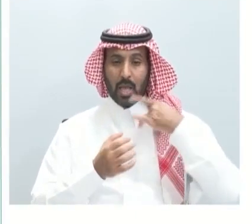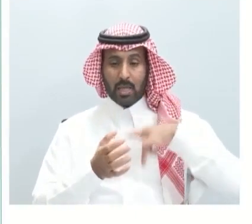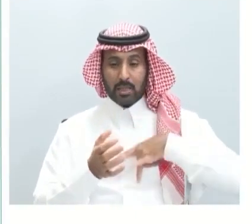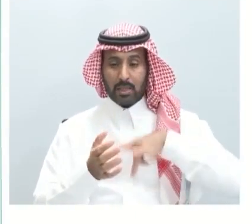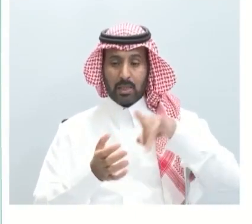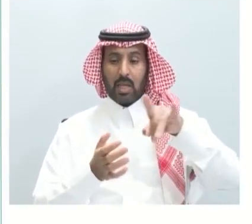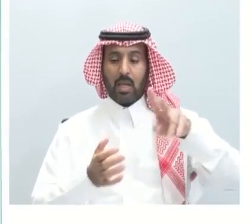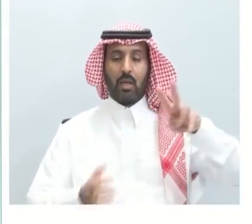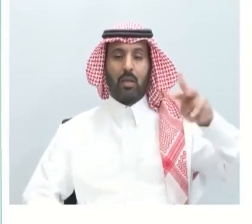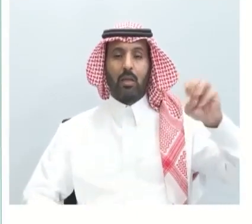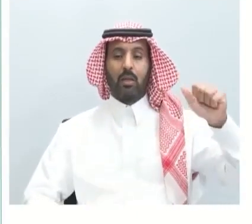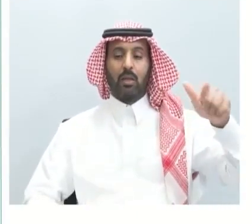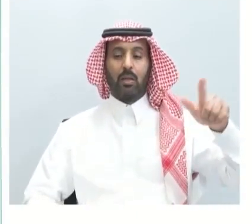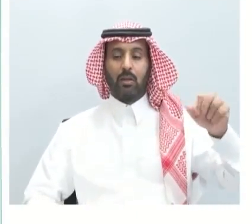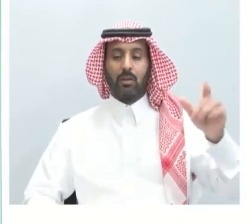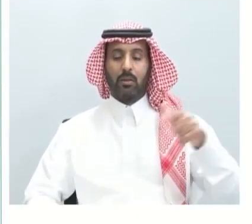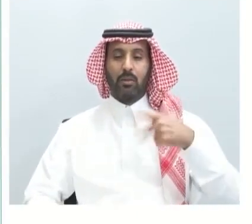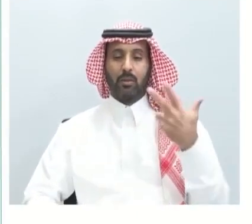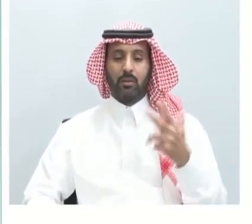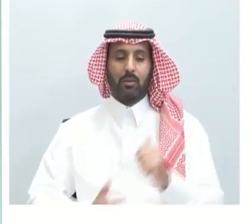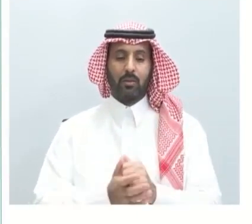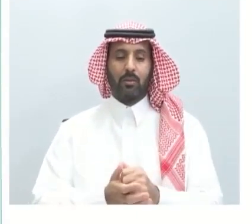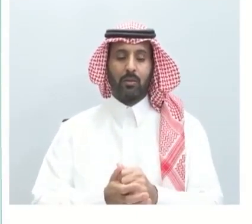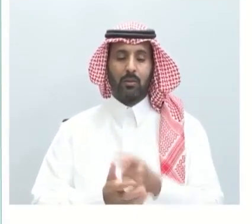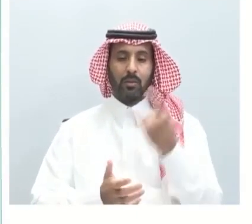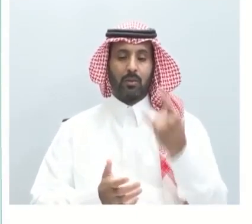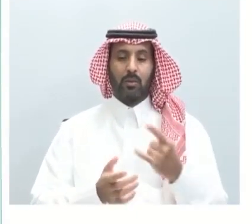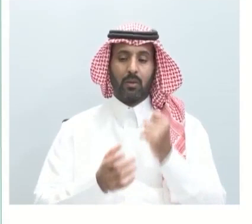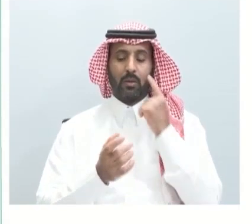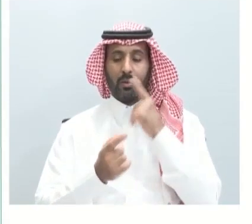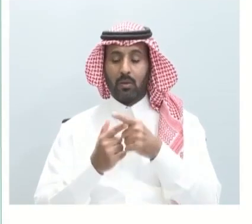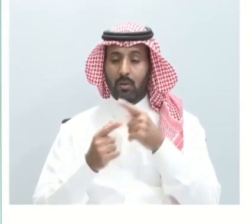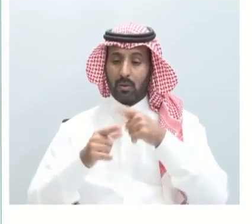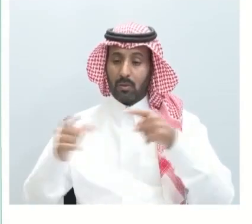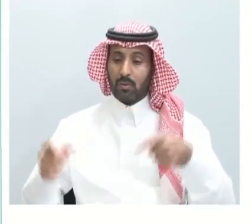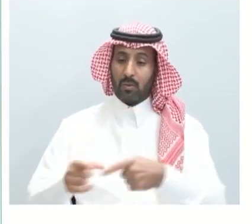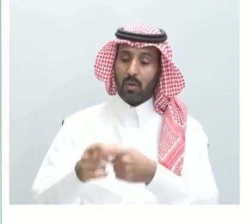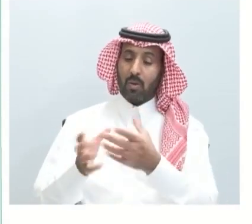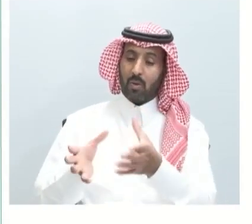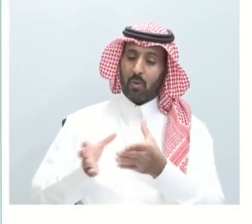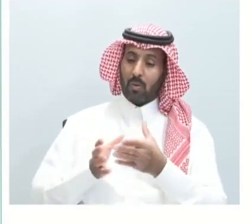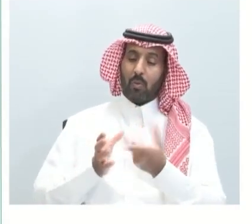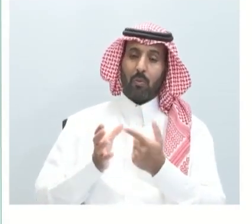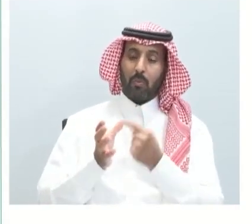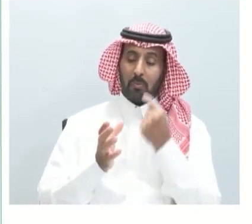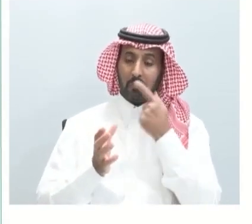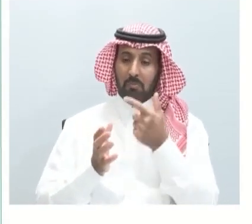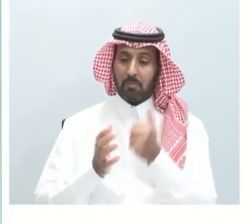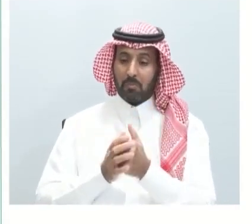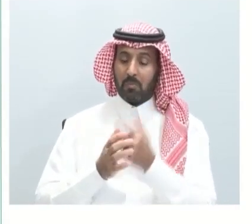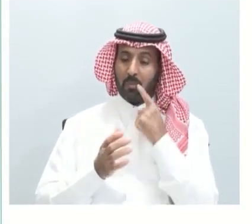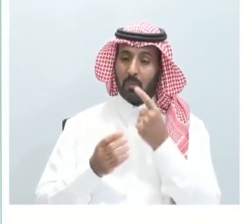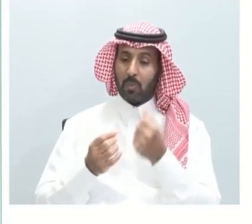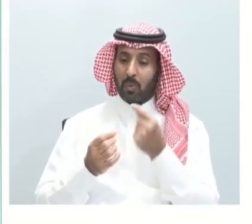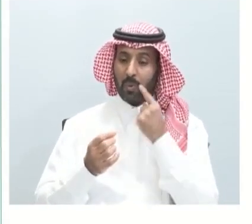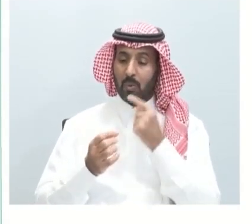is Malaysia. And here, number 10, what's the most thoughtful present you've ever received? What's the